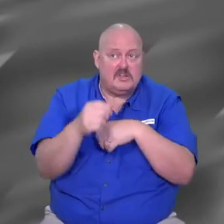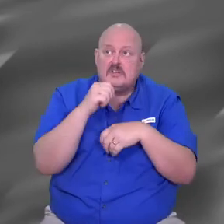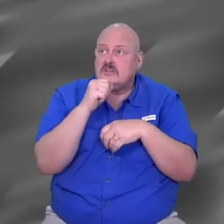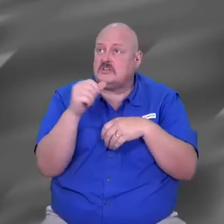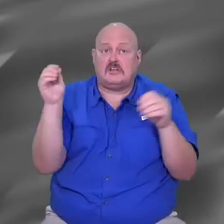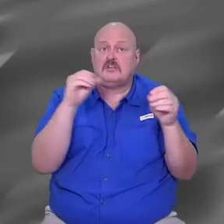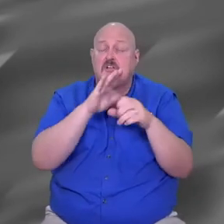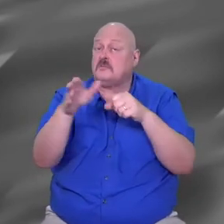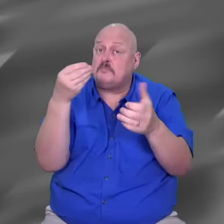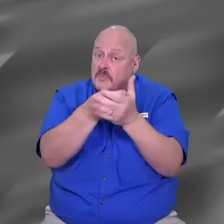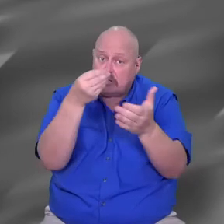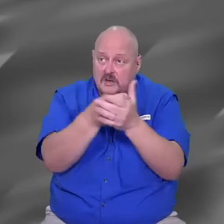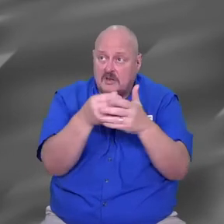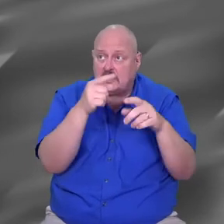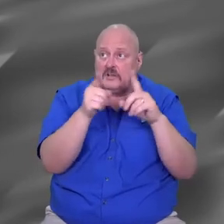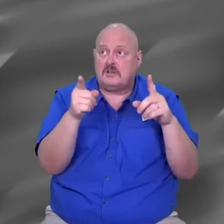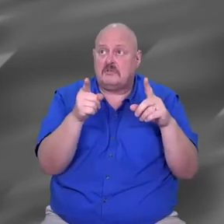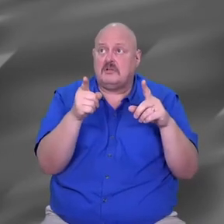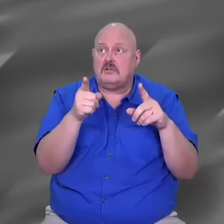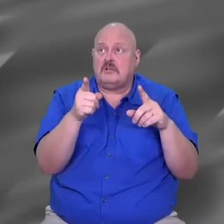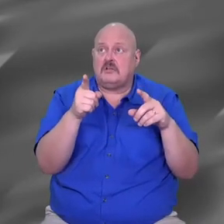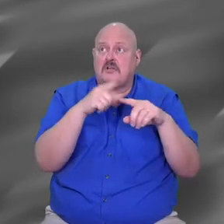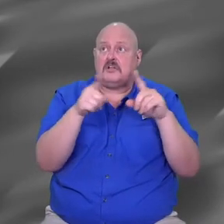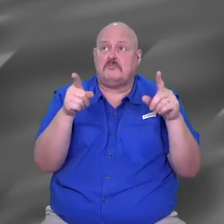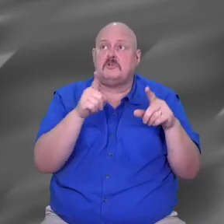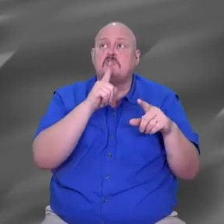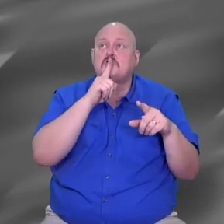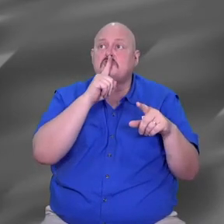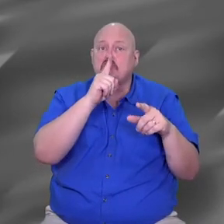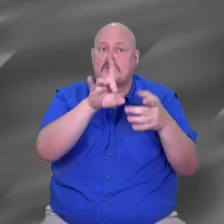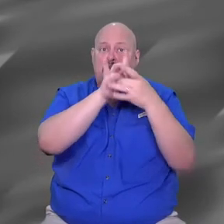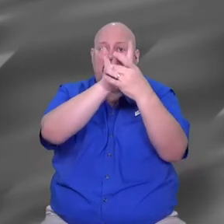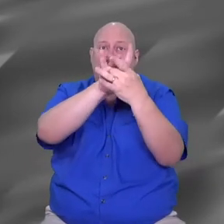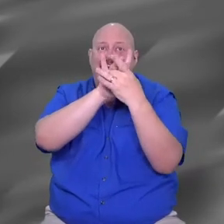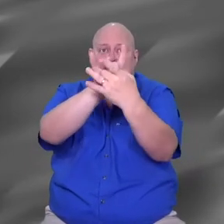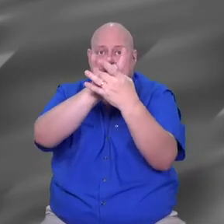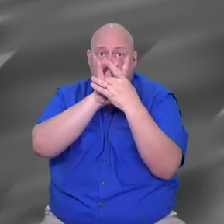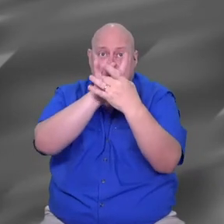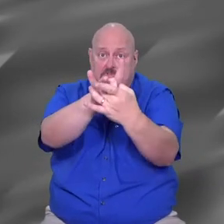of money, but a lack of real relationships.